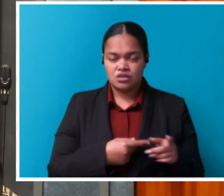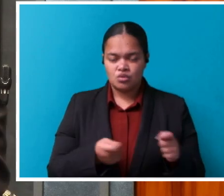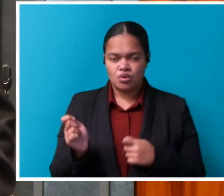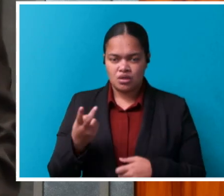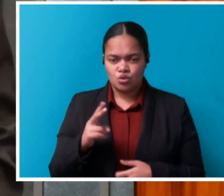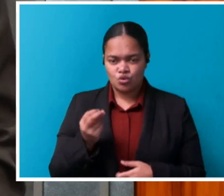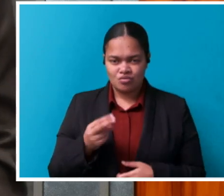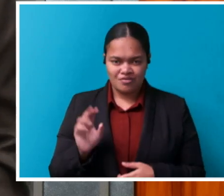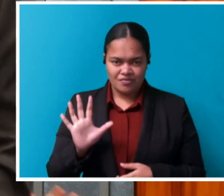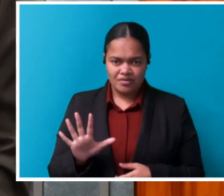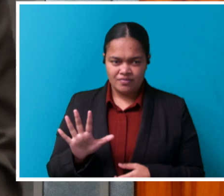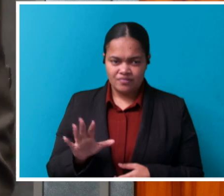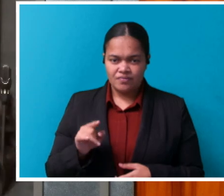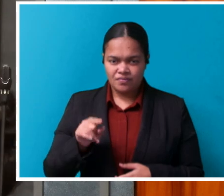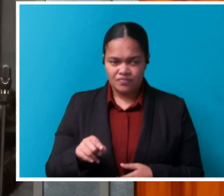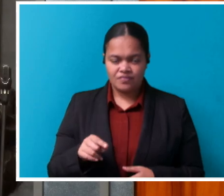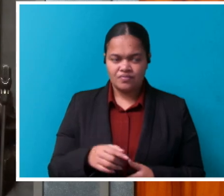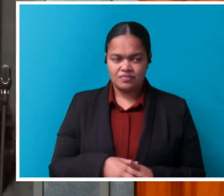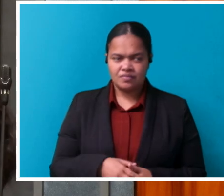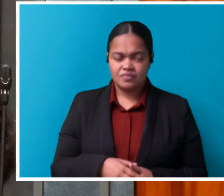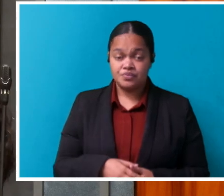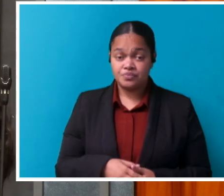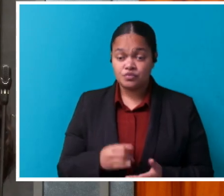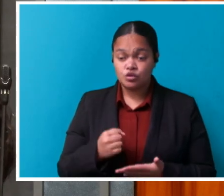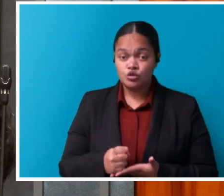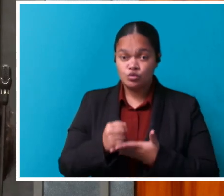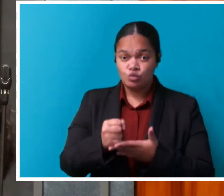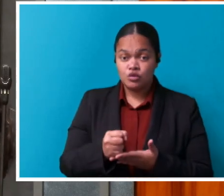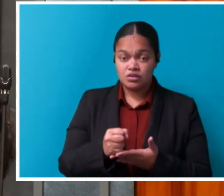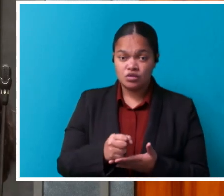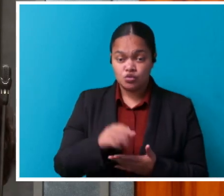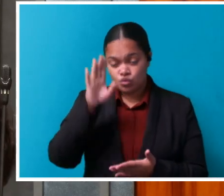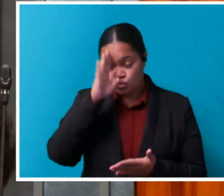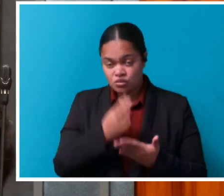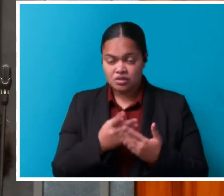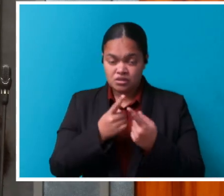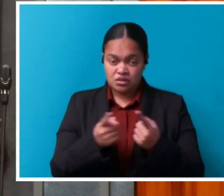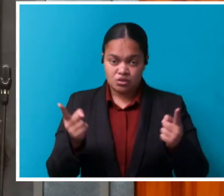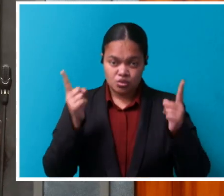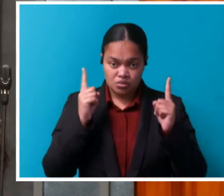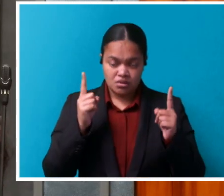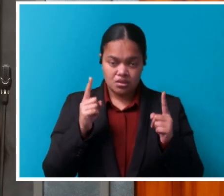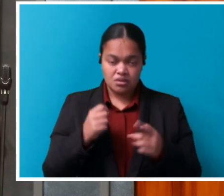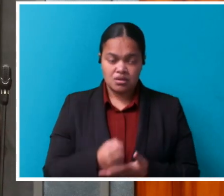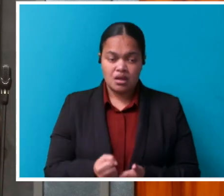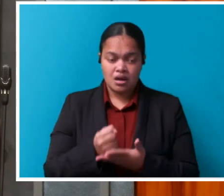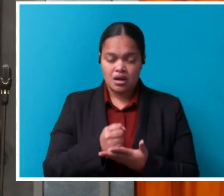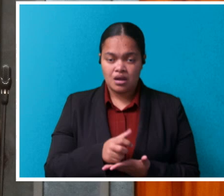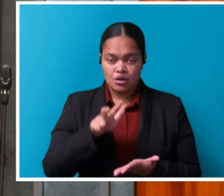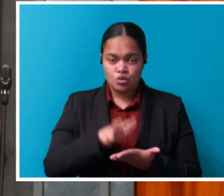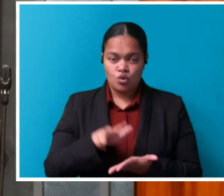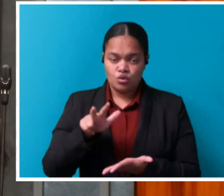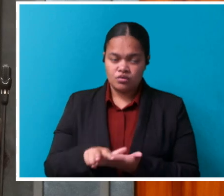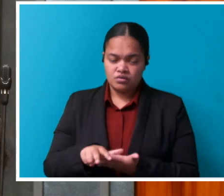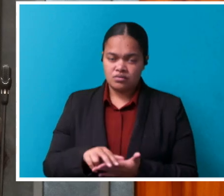2025. This has been lauded by sponsored students, graduates, guarantors, and key stakeholders such as